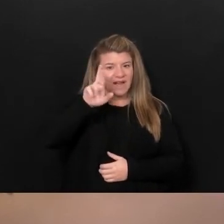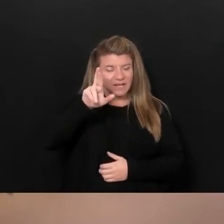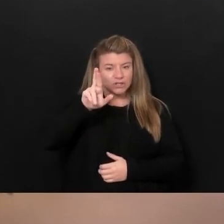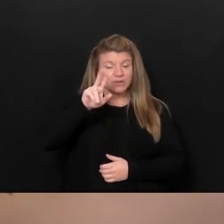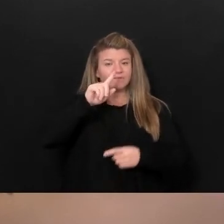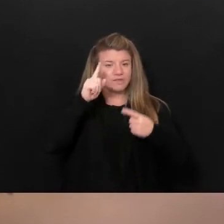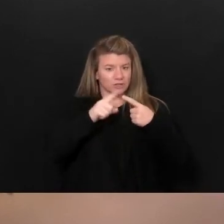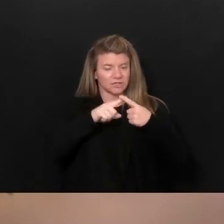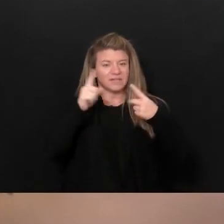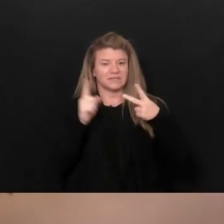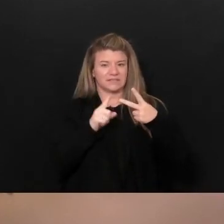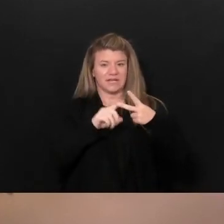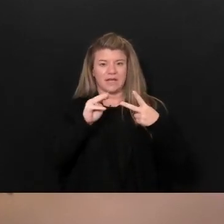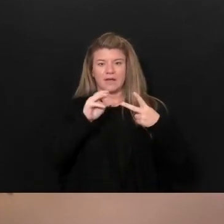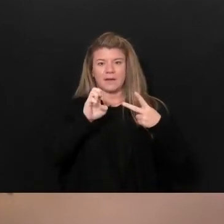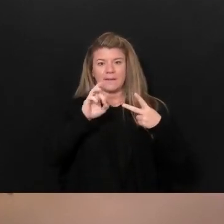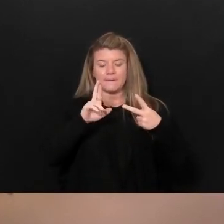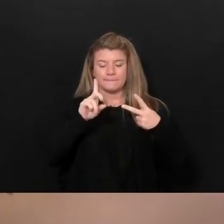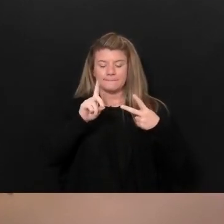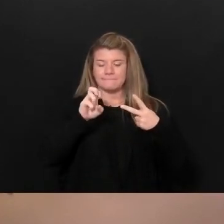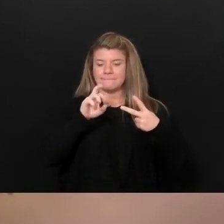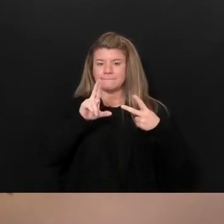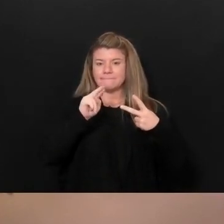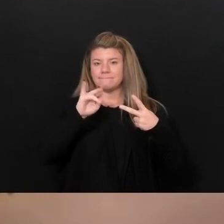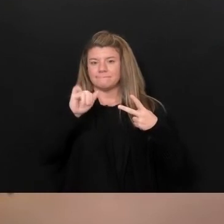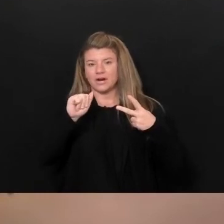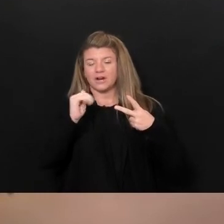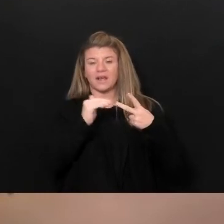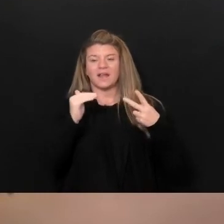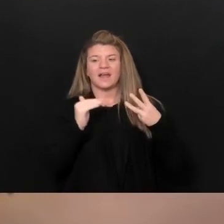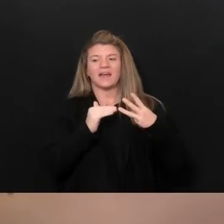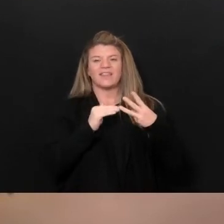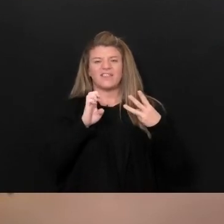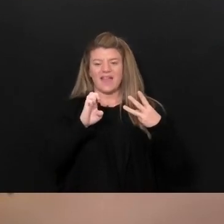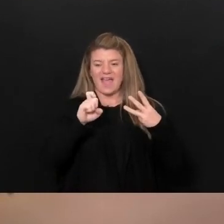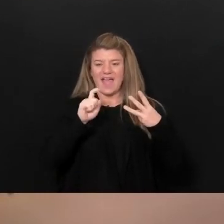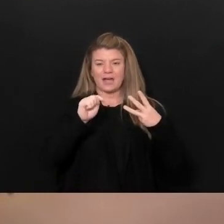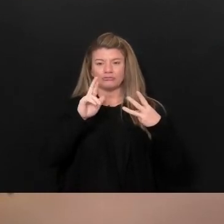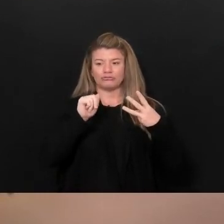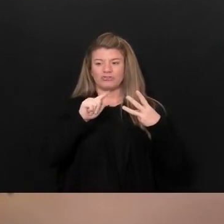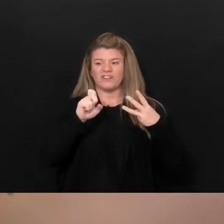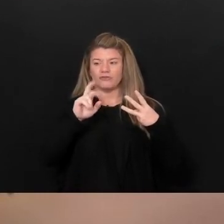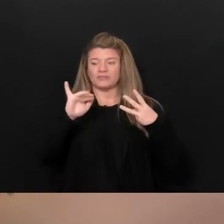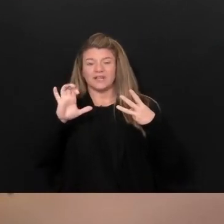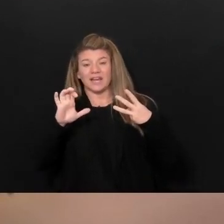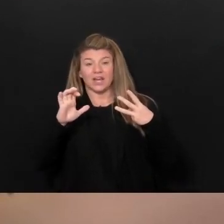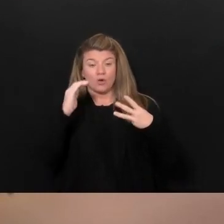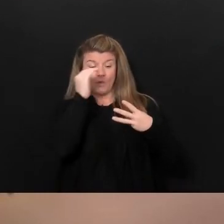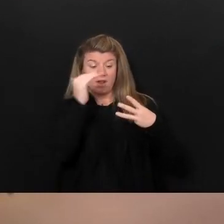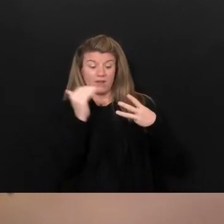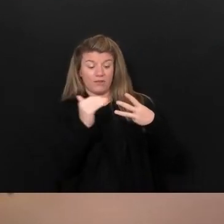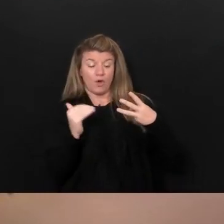Moderna vaccine, and then probably the AstraZeneca vaccine, goes through the Federal